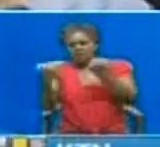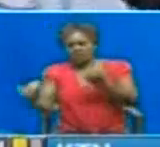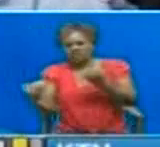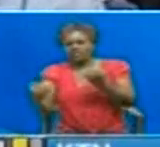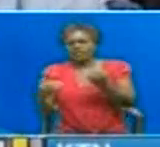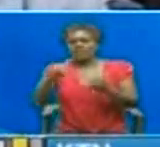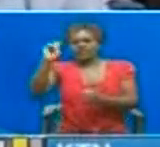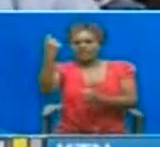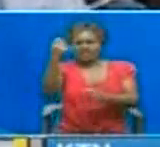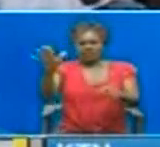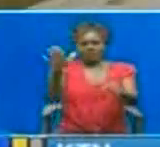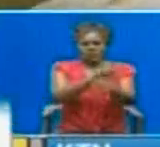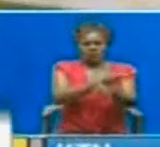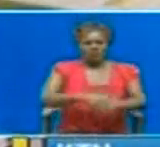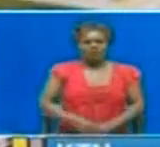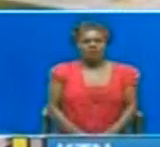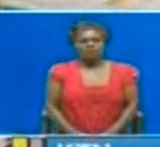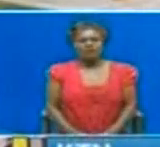Kenya.